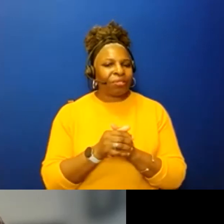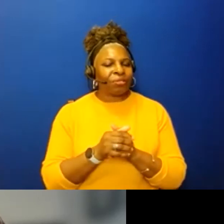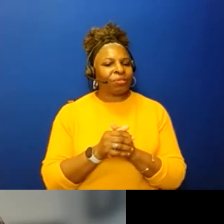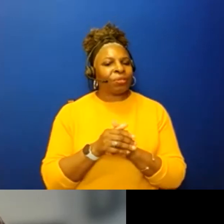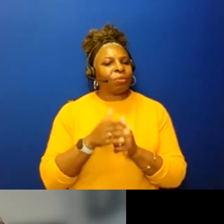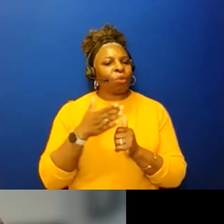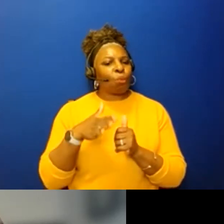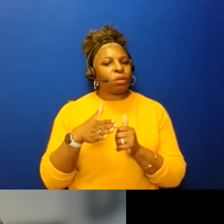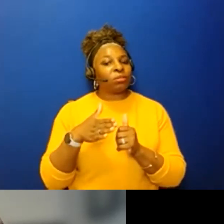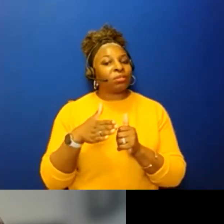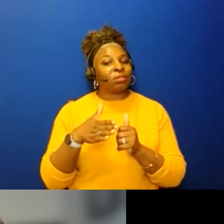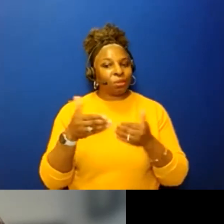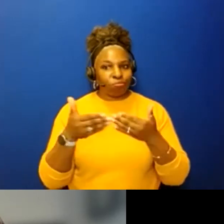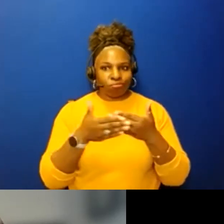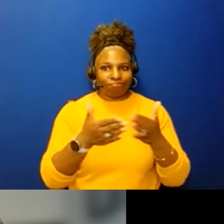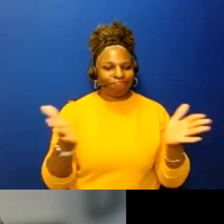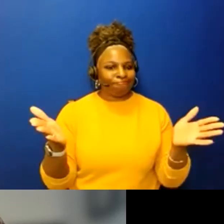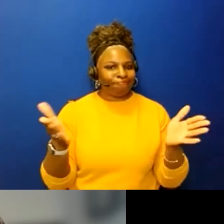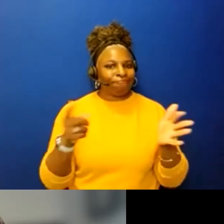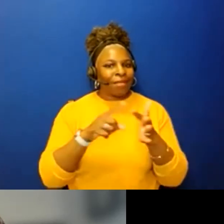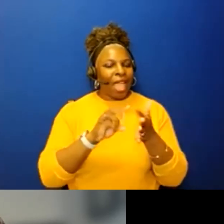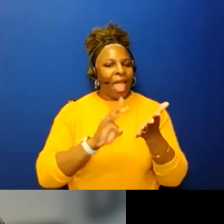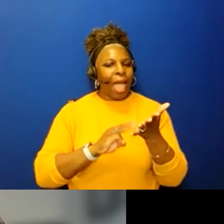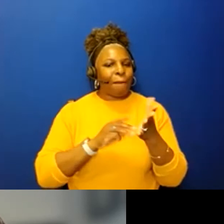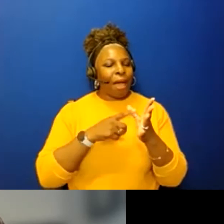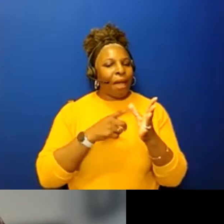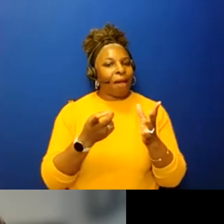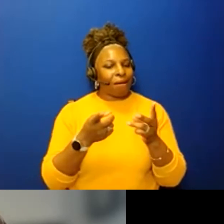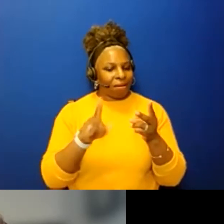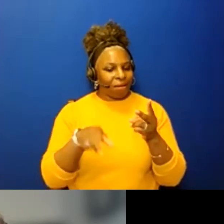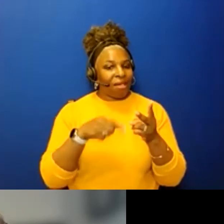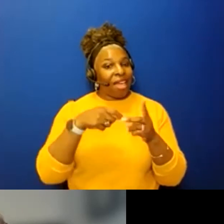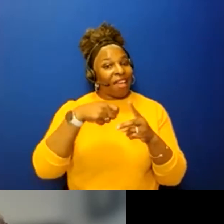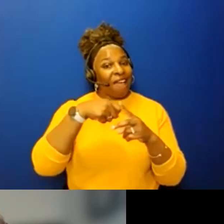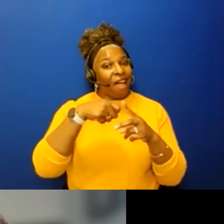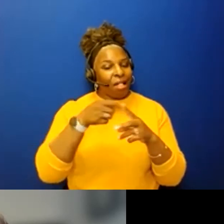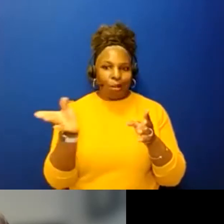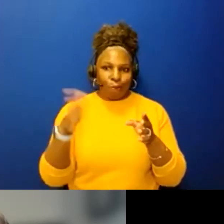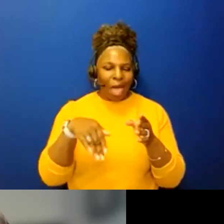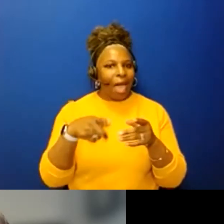open the floor, and I'll bring Emma and Kyle back in to the conversation